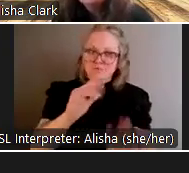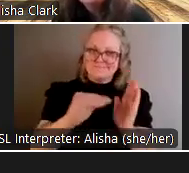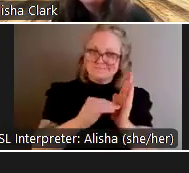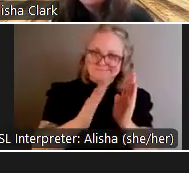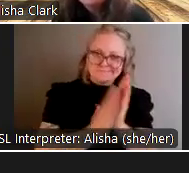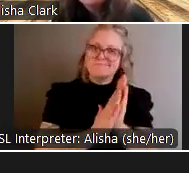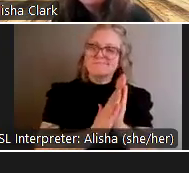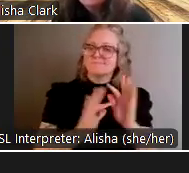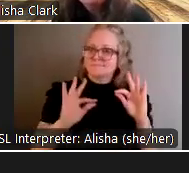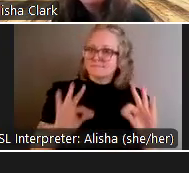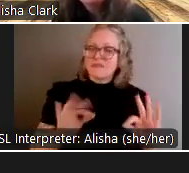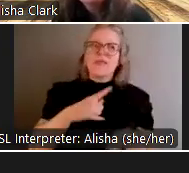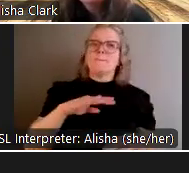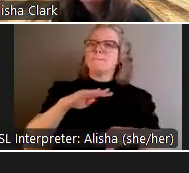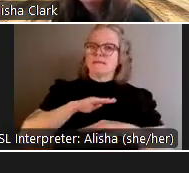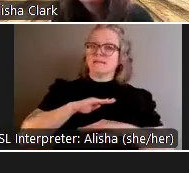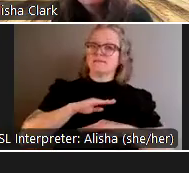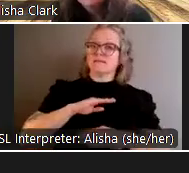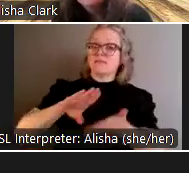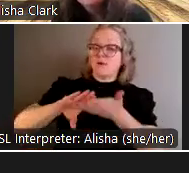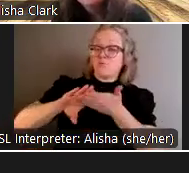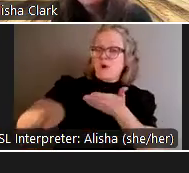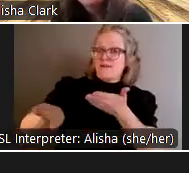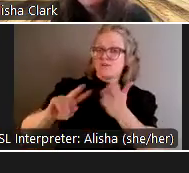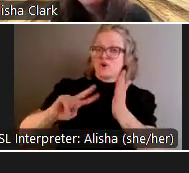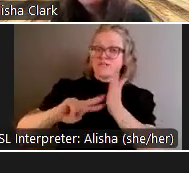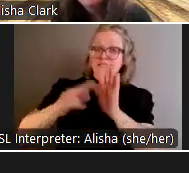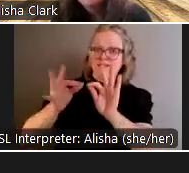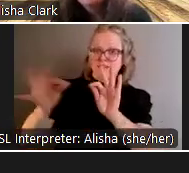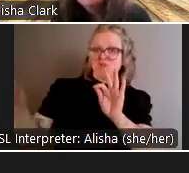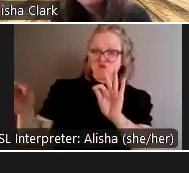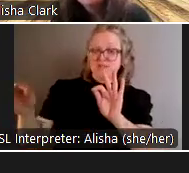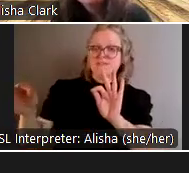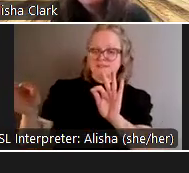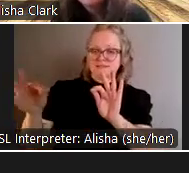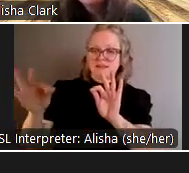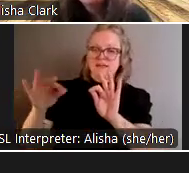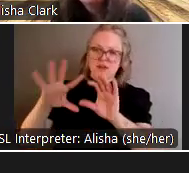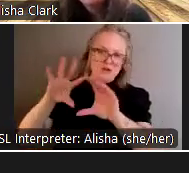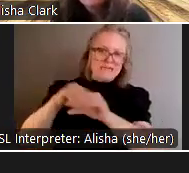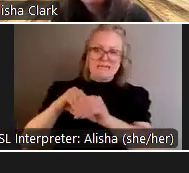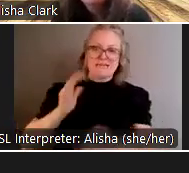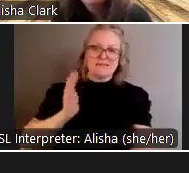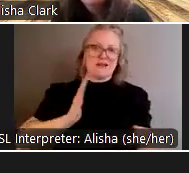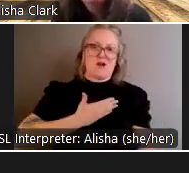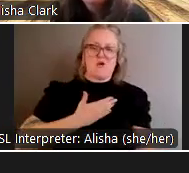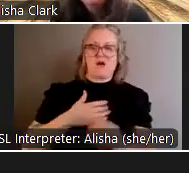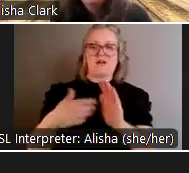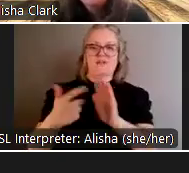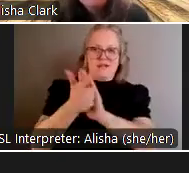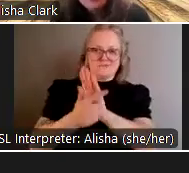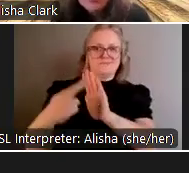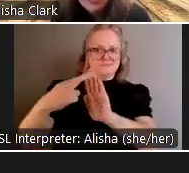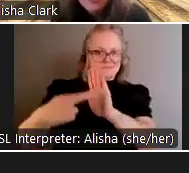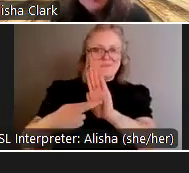the waiver definitions that are within the regulation supporting the waiver that you